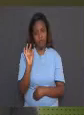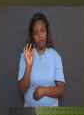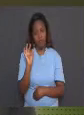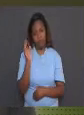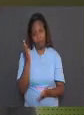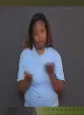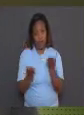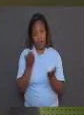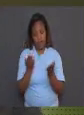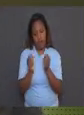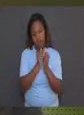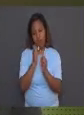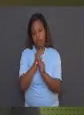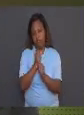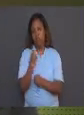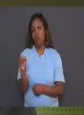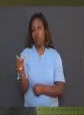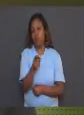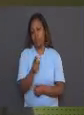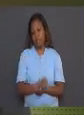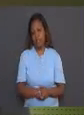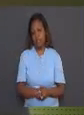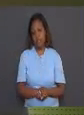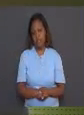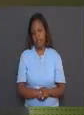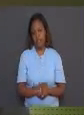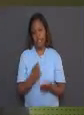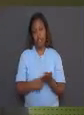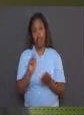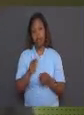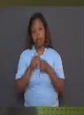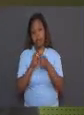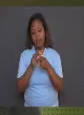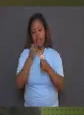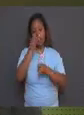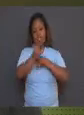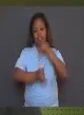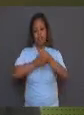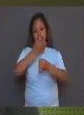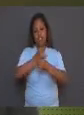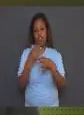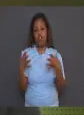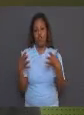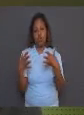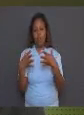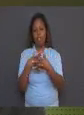countries experience if they work together. This is